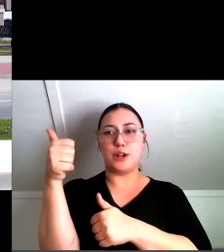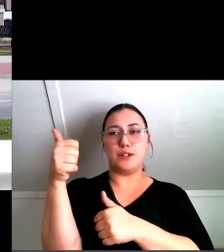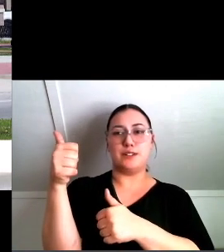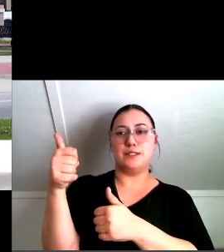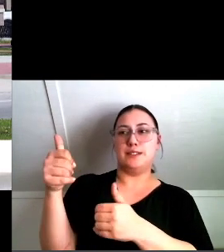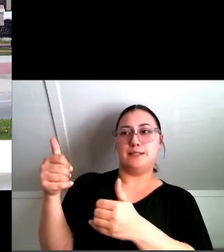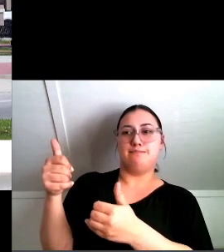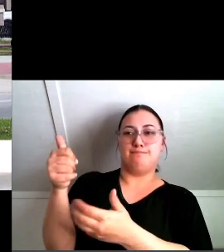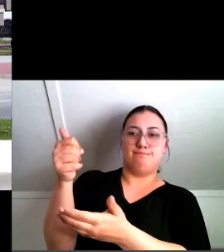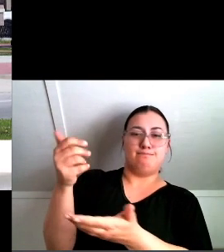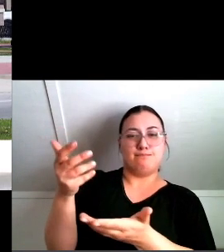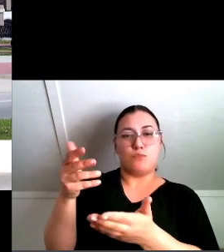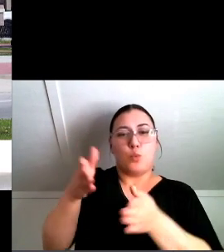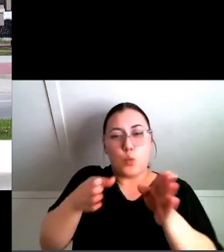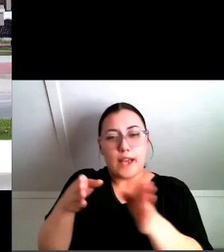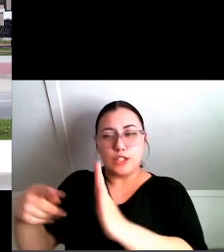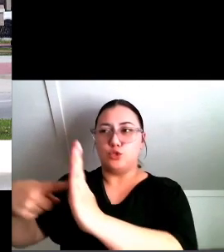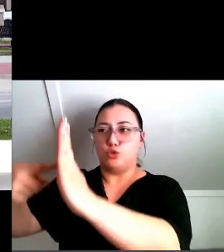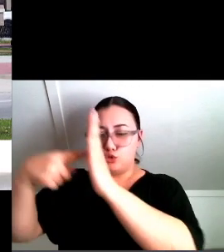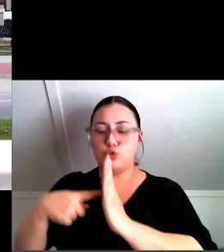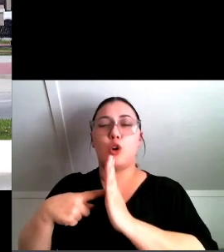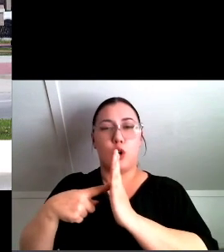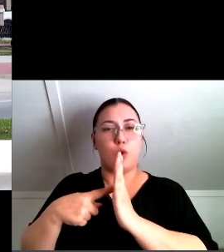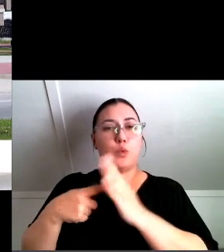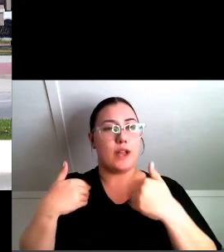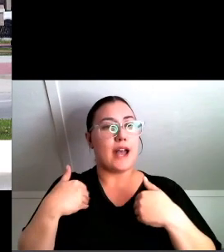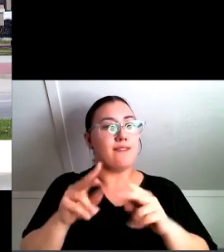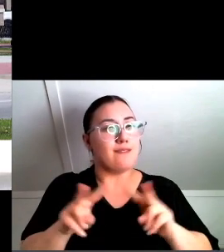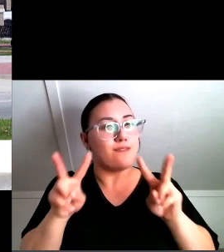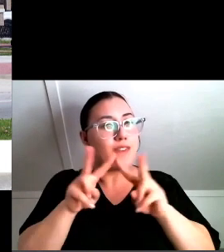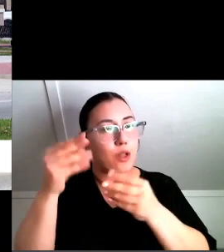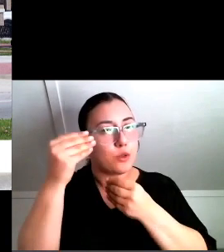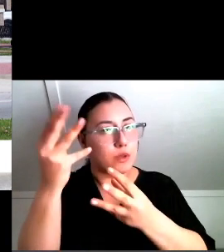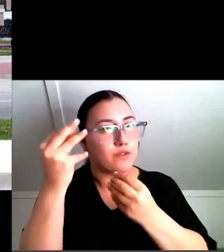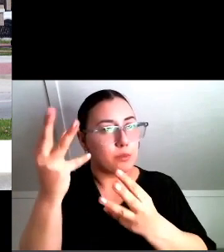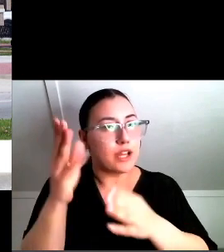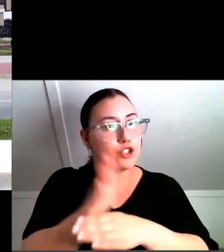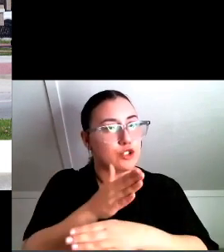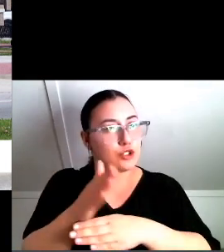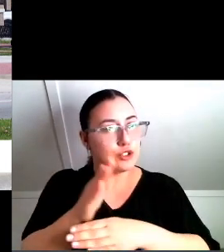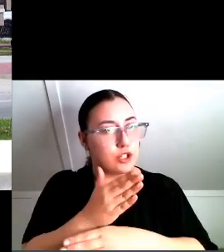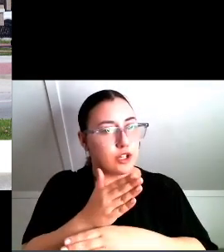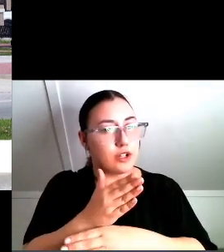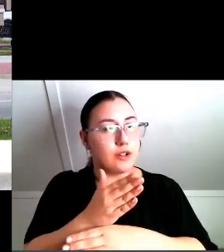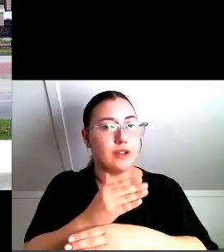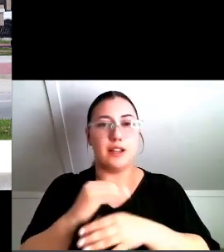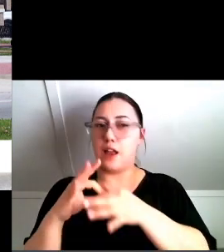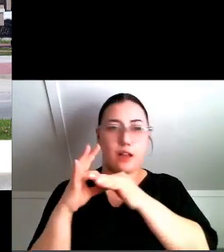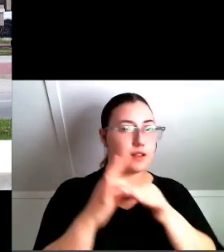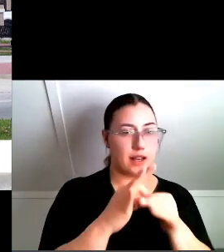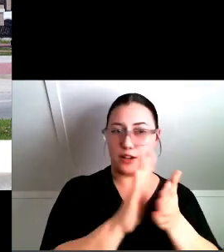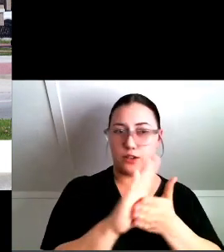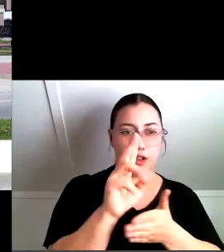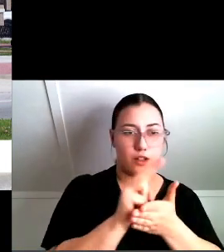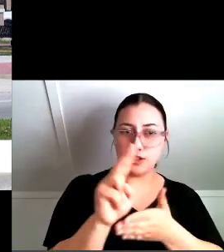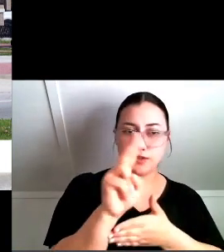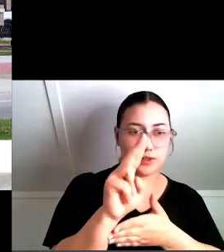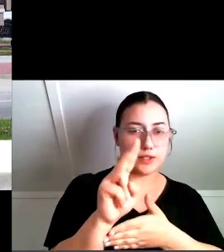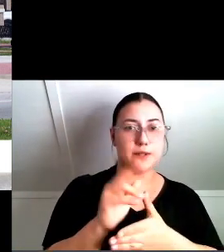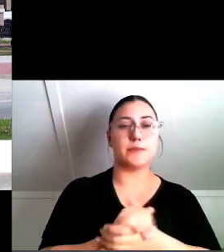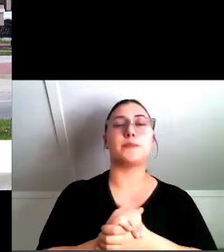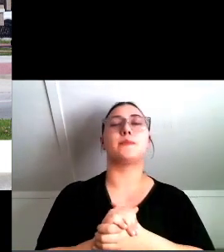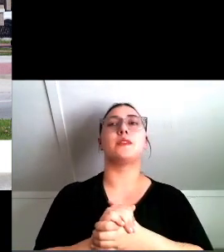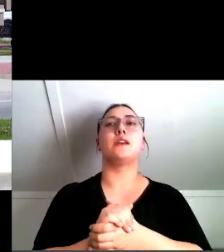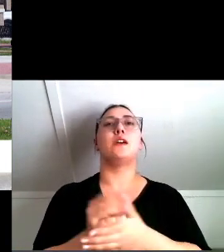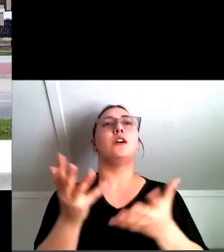Now, for me, this digital turn is intimately connected to community. I'm gonna tell a little bit about my own story,